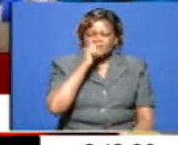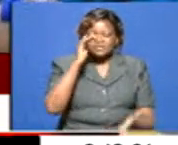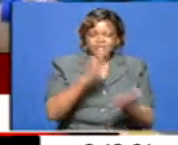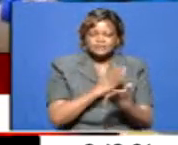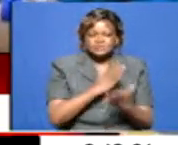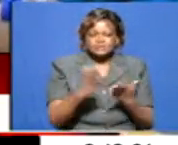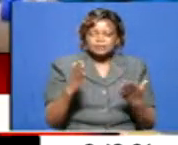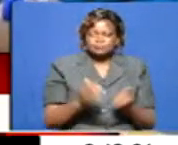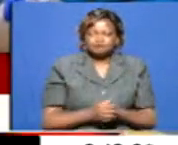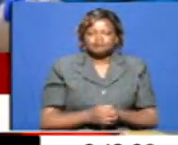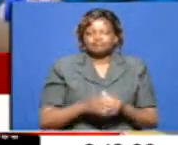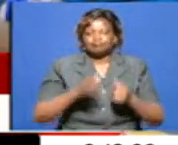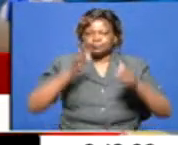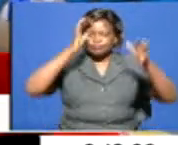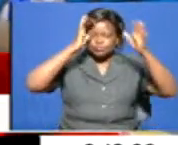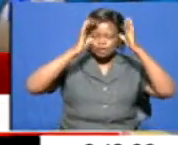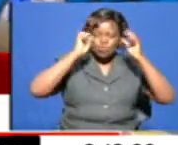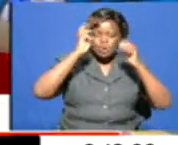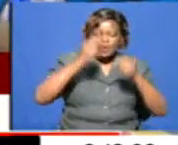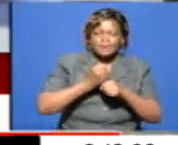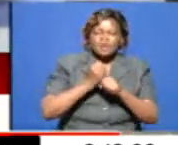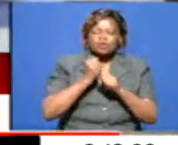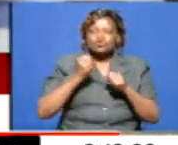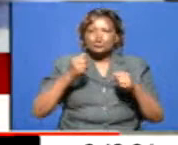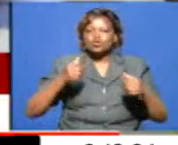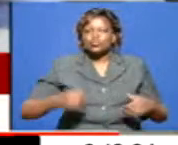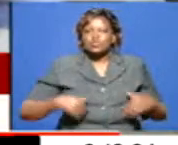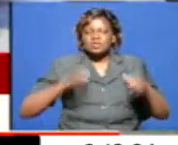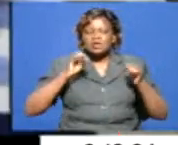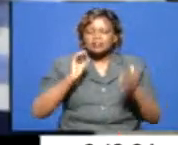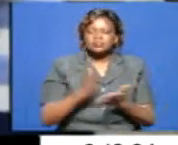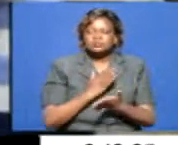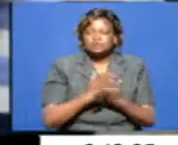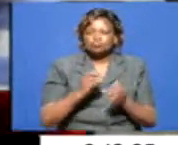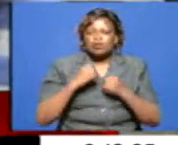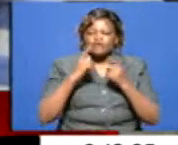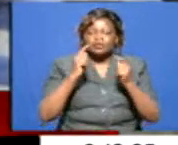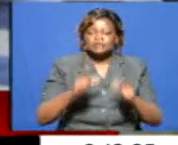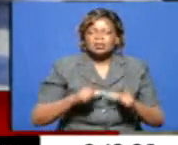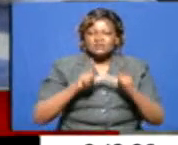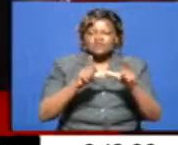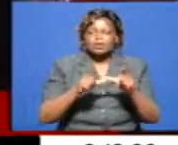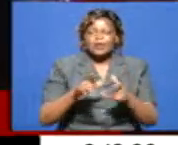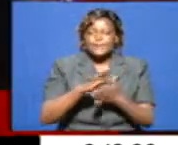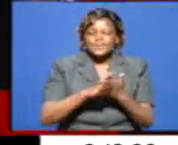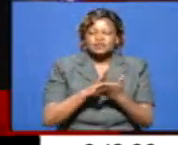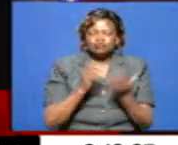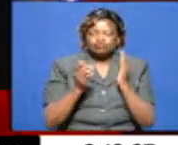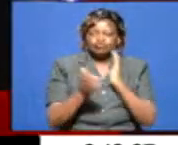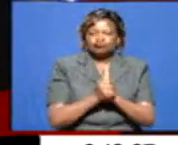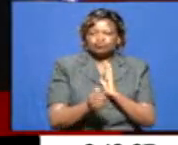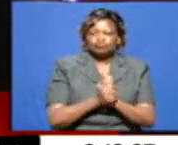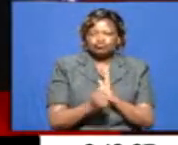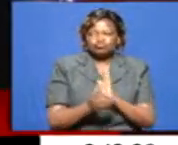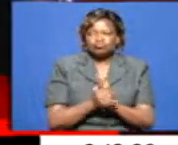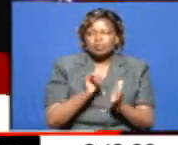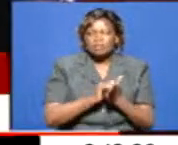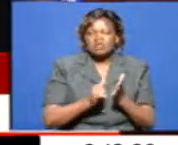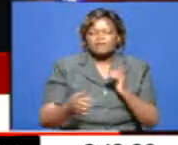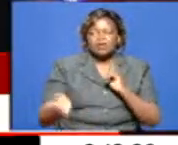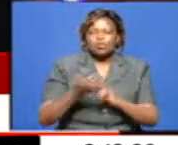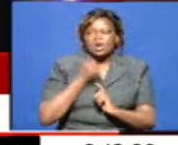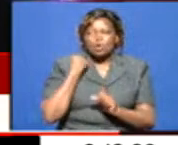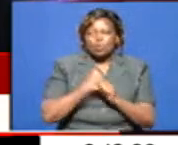The initiative will see youth in the agriculture sector awarded certificates based on skills they have acquired at work